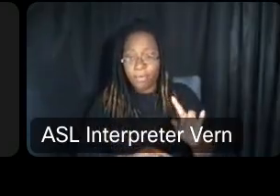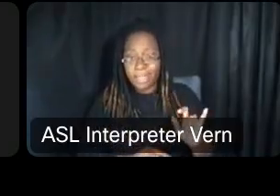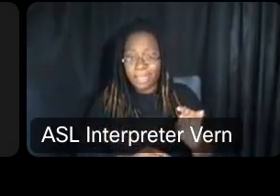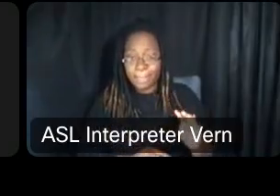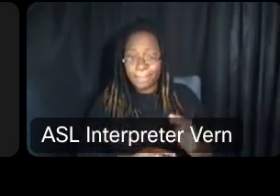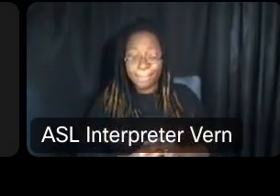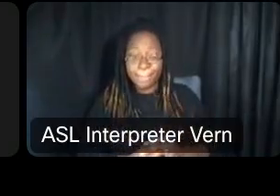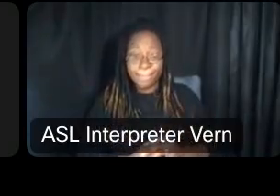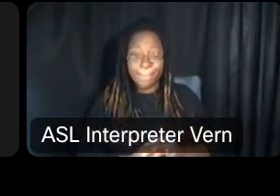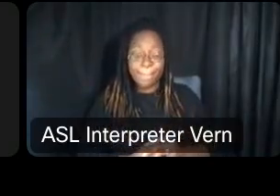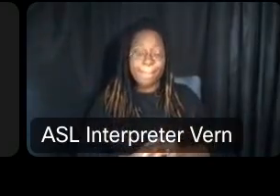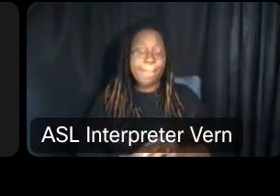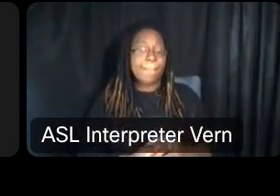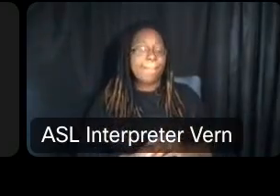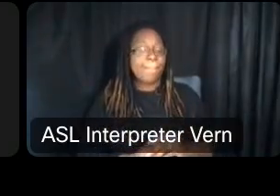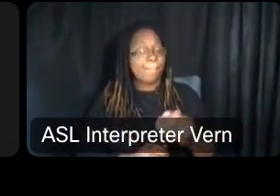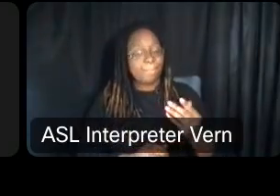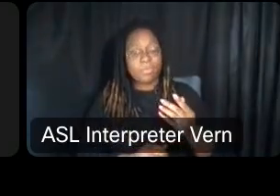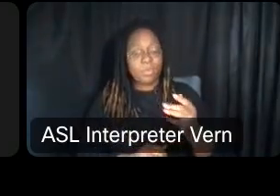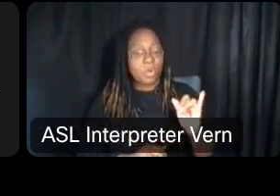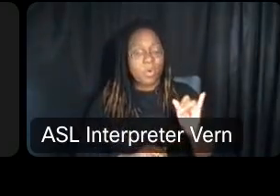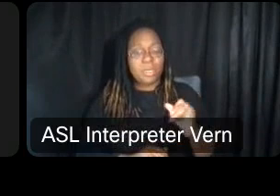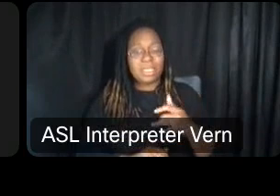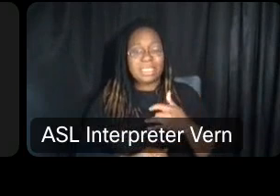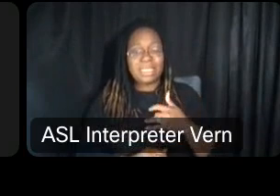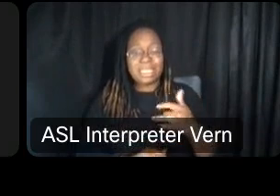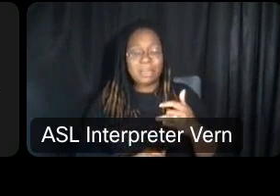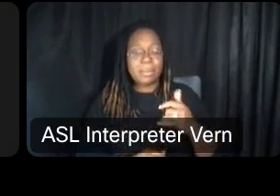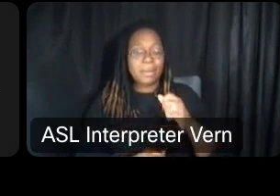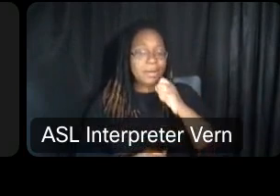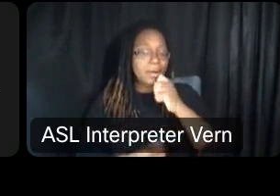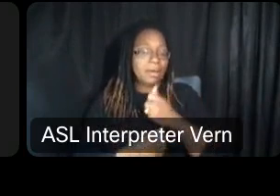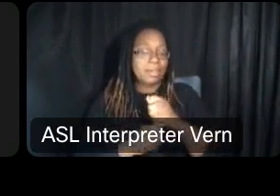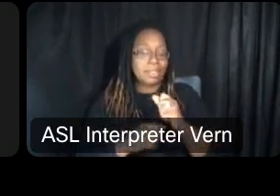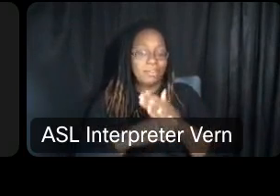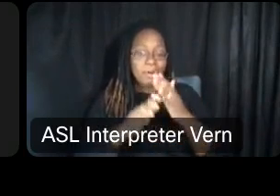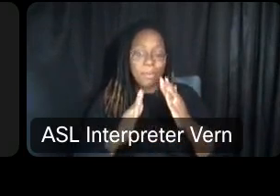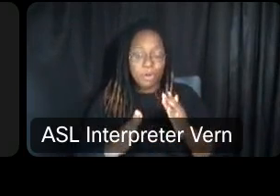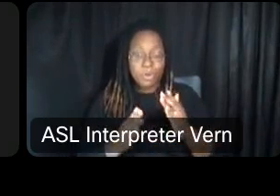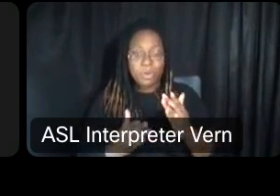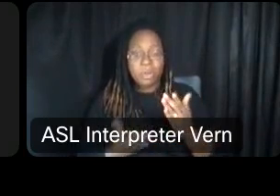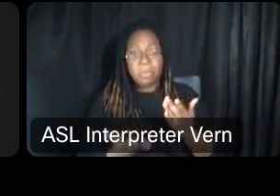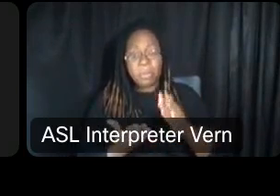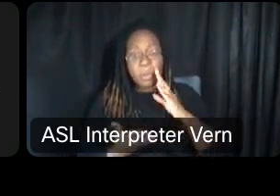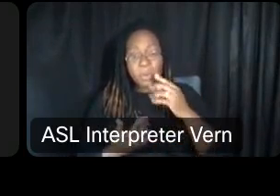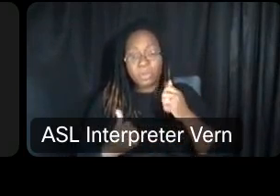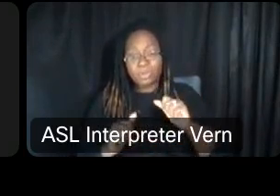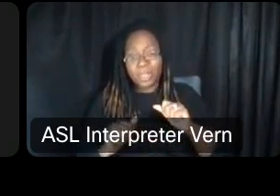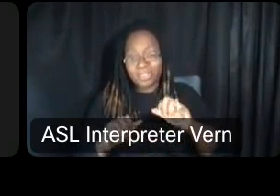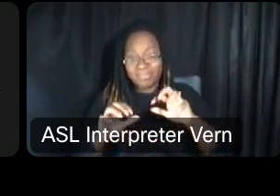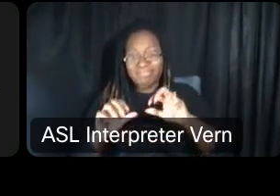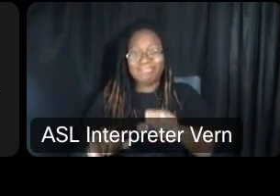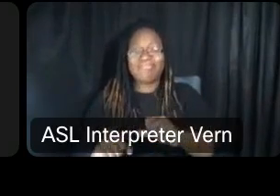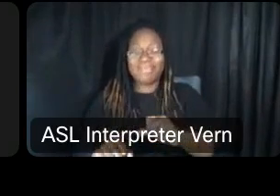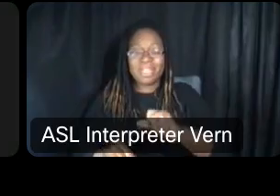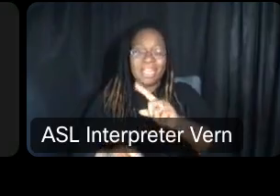mention all the ways that an unsafe partner or ex-partner may actively sabotage a person's ability to